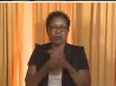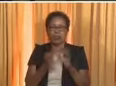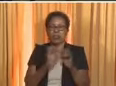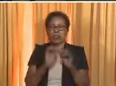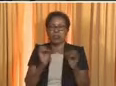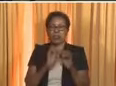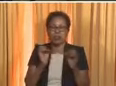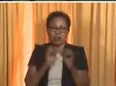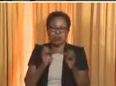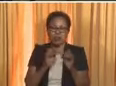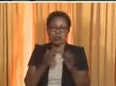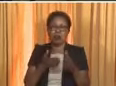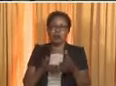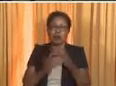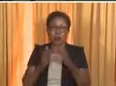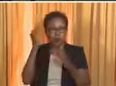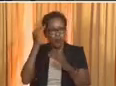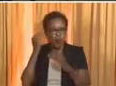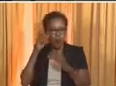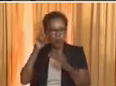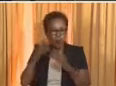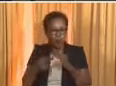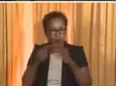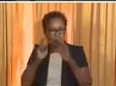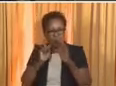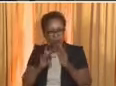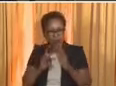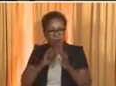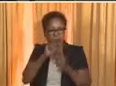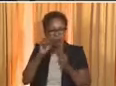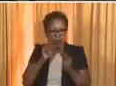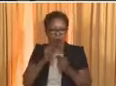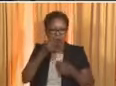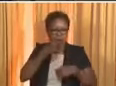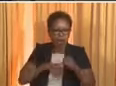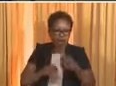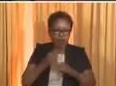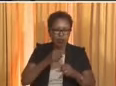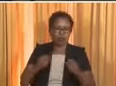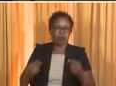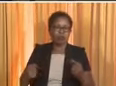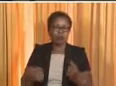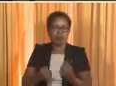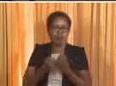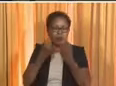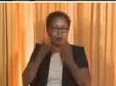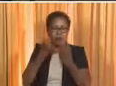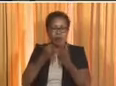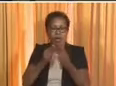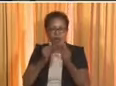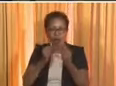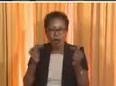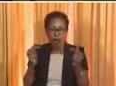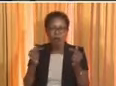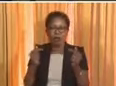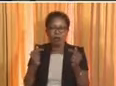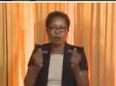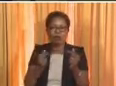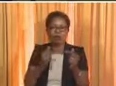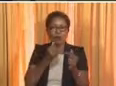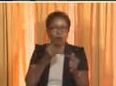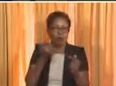have dissected the issue to specific actions that were taken against the constitutional provisions against which they could be